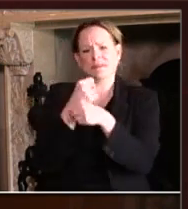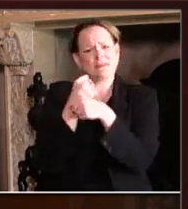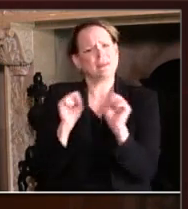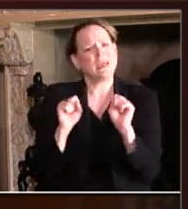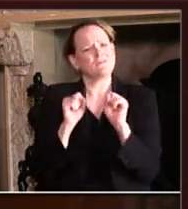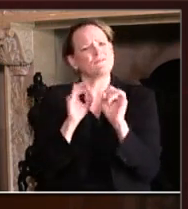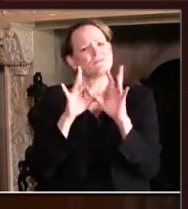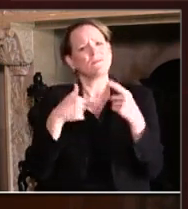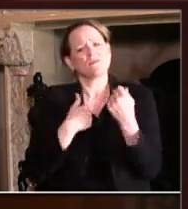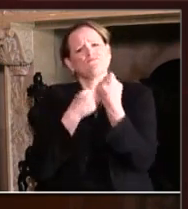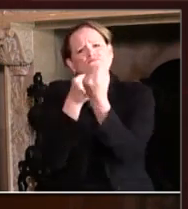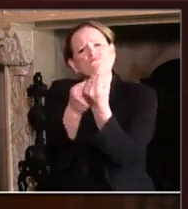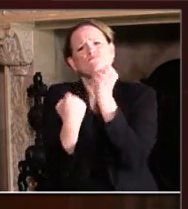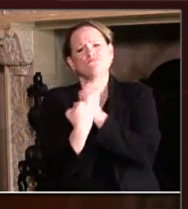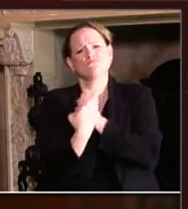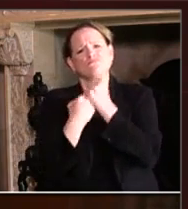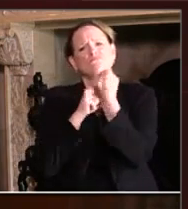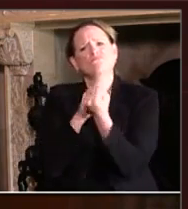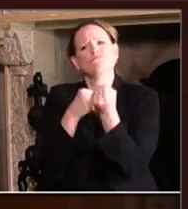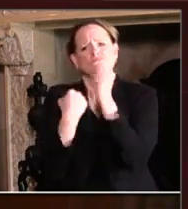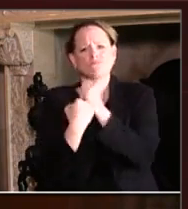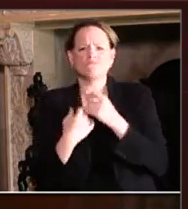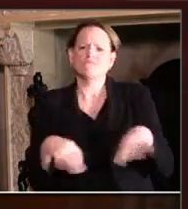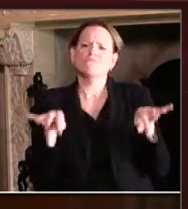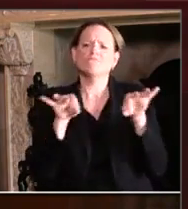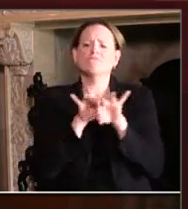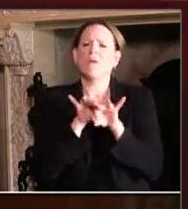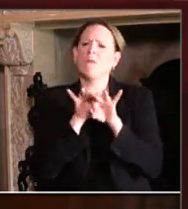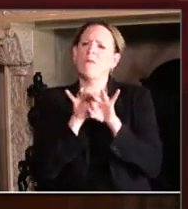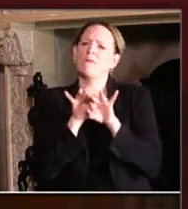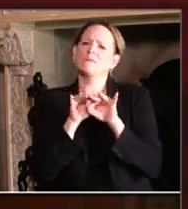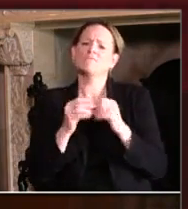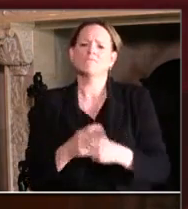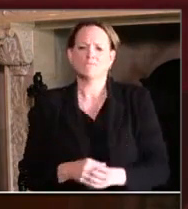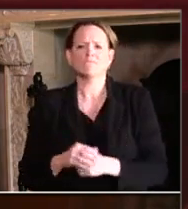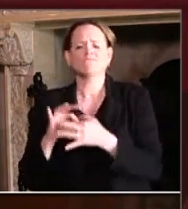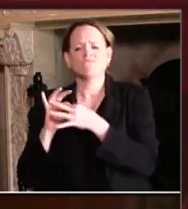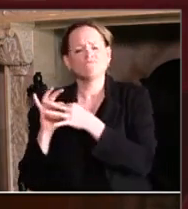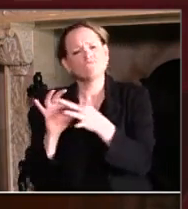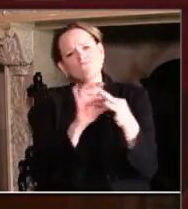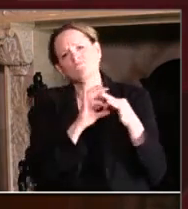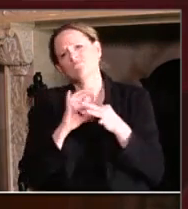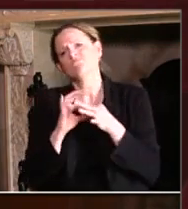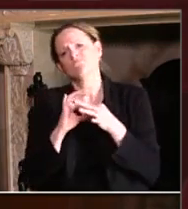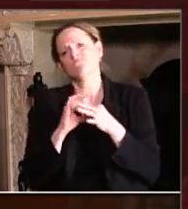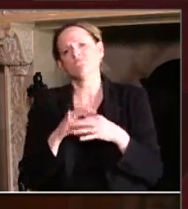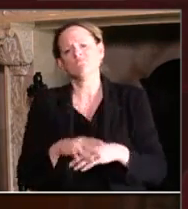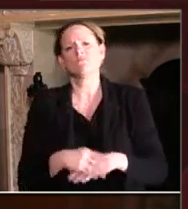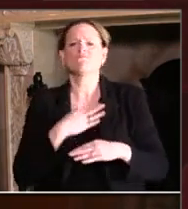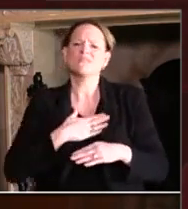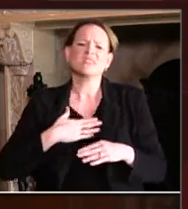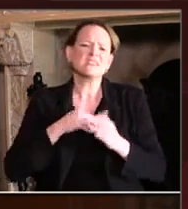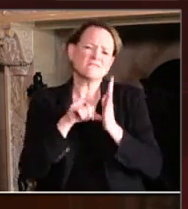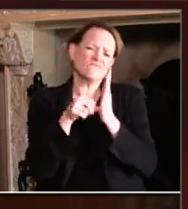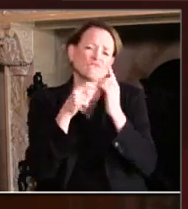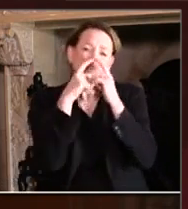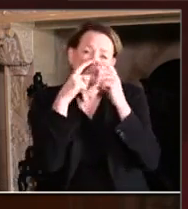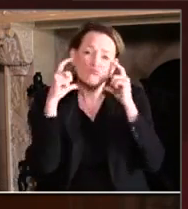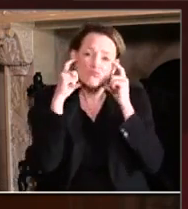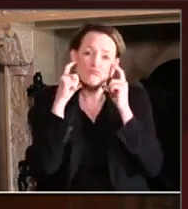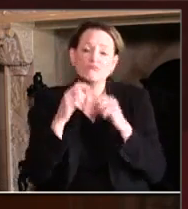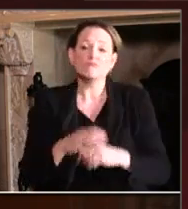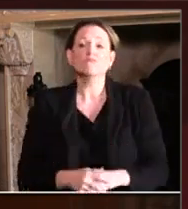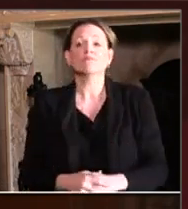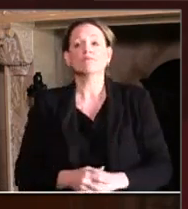So let's all do our part to help on those front lines. When it comes to front lines of responding to COVID-19, our